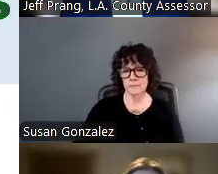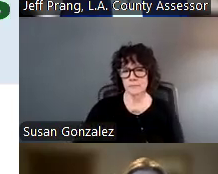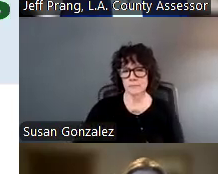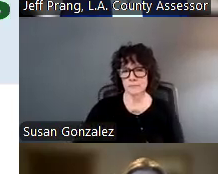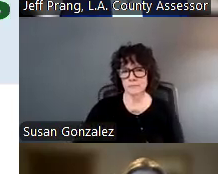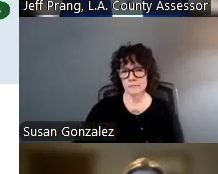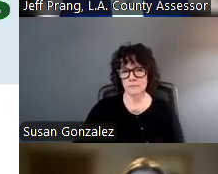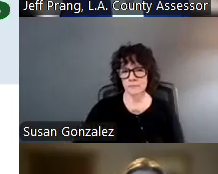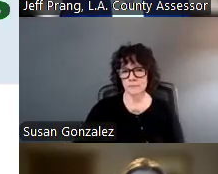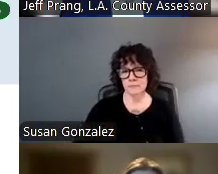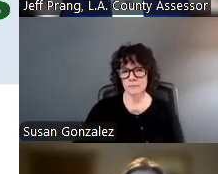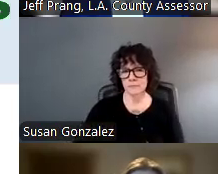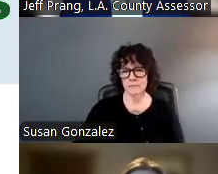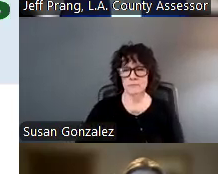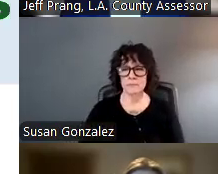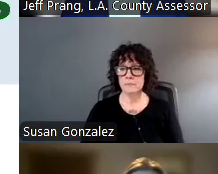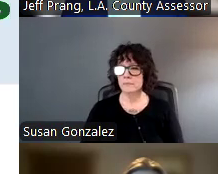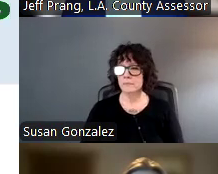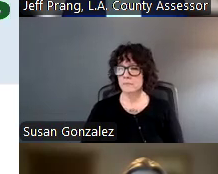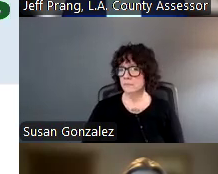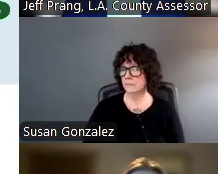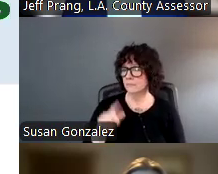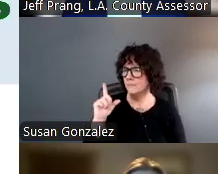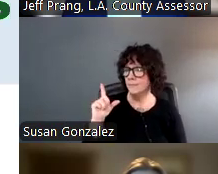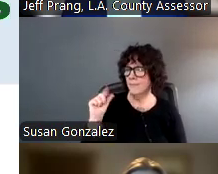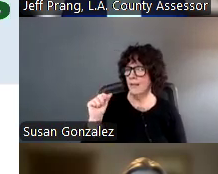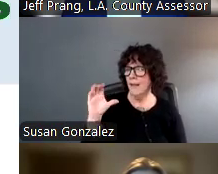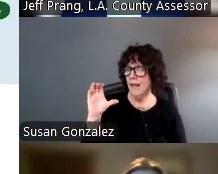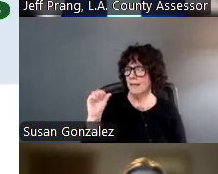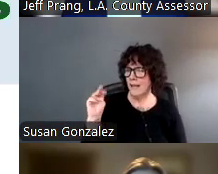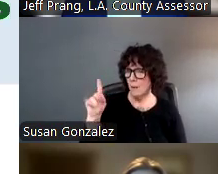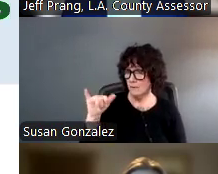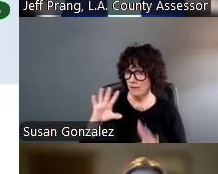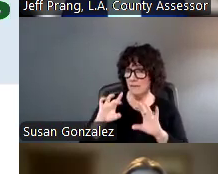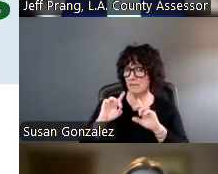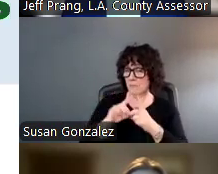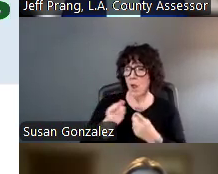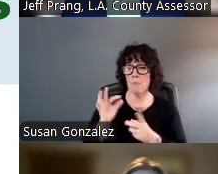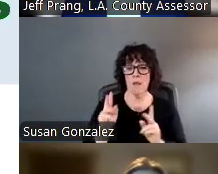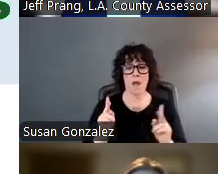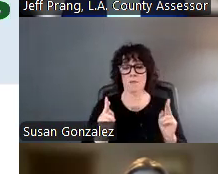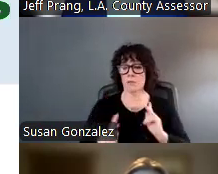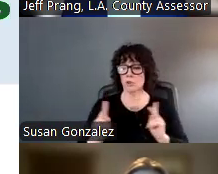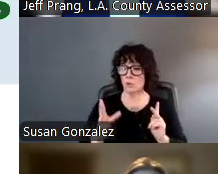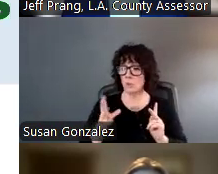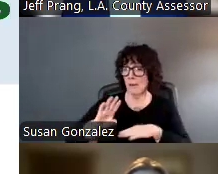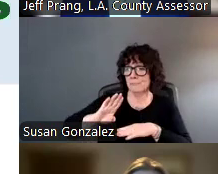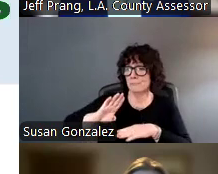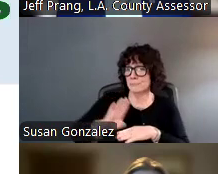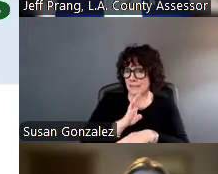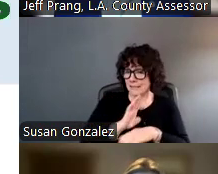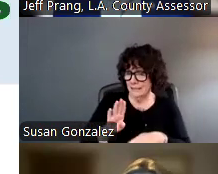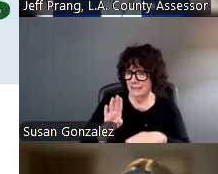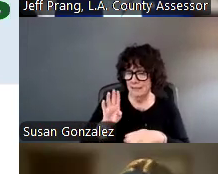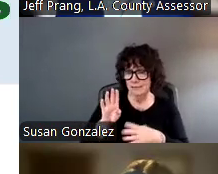And finally, the LA County Department of Consumer and Business Affairs has a lot of important information on its website regarding